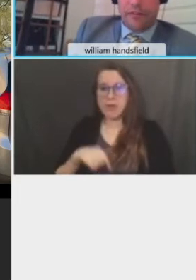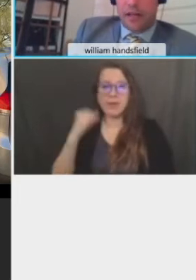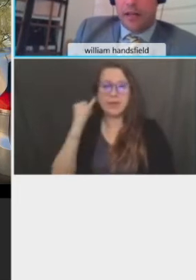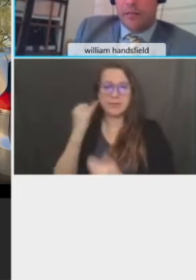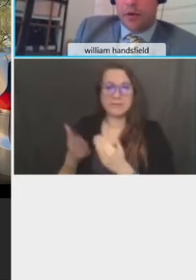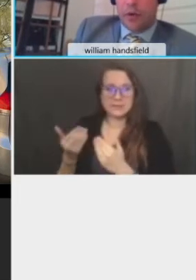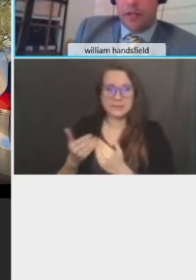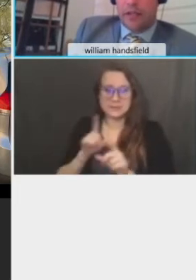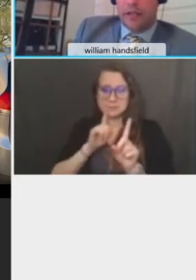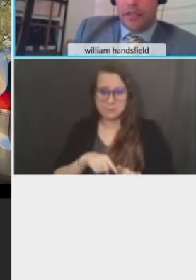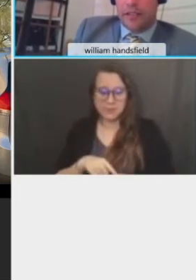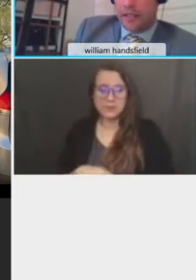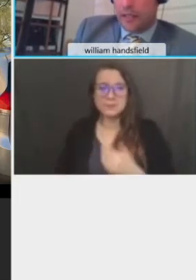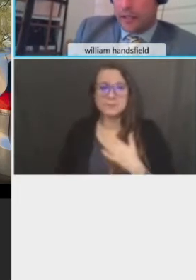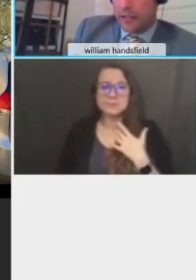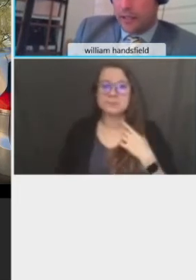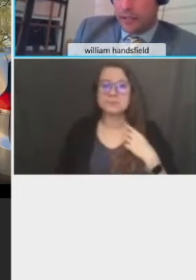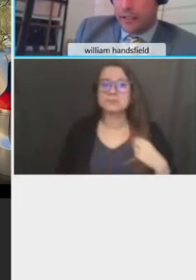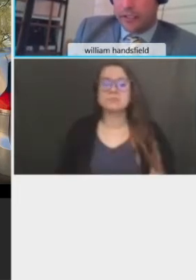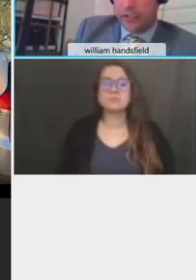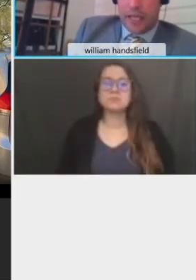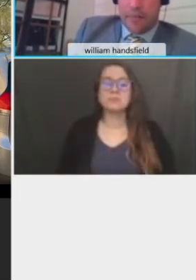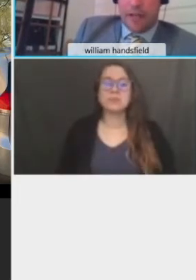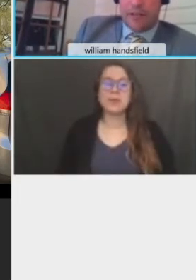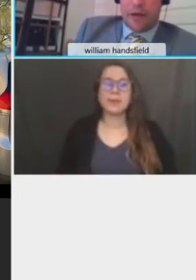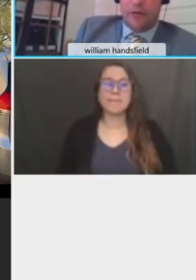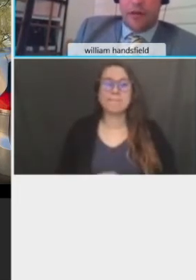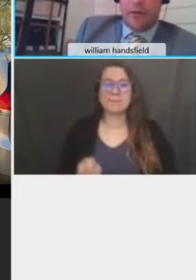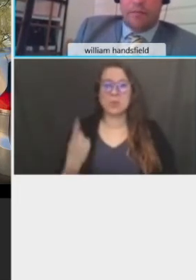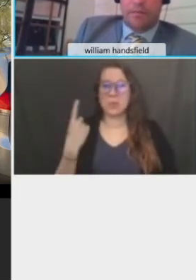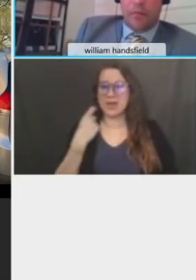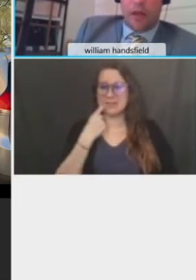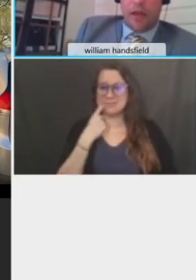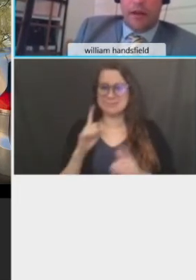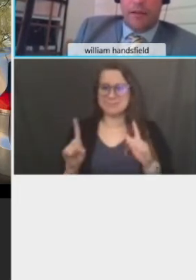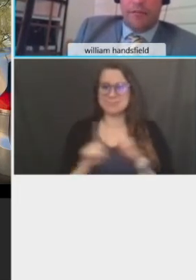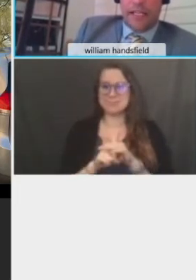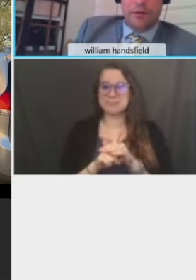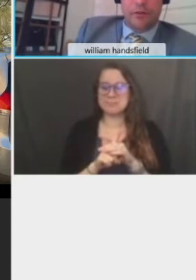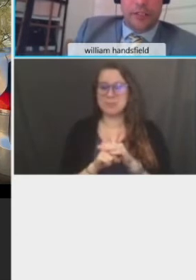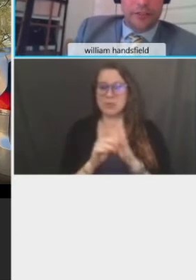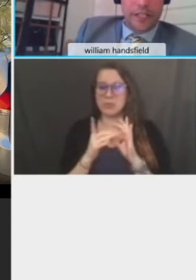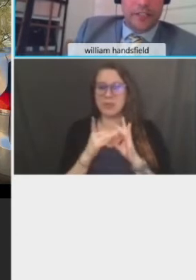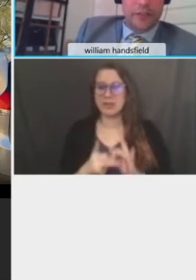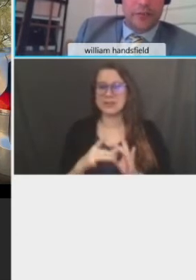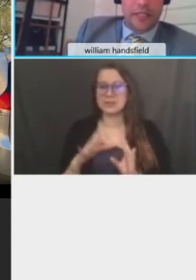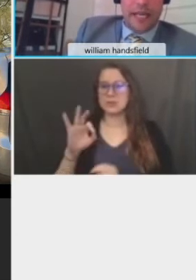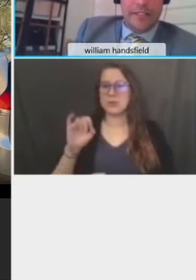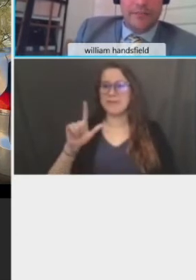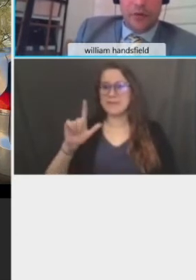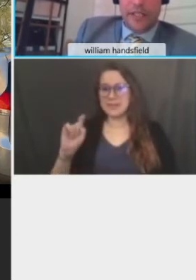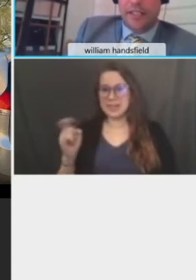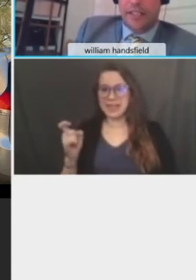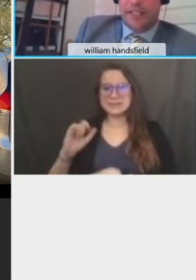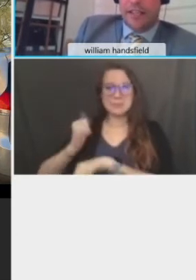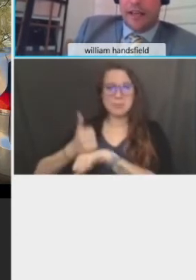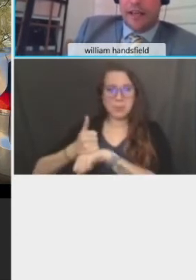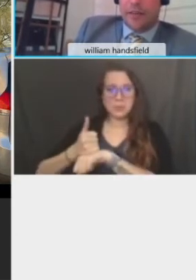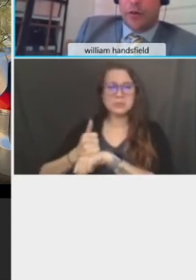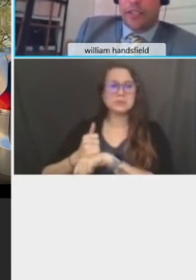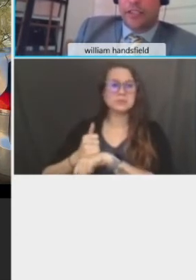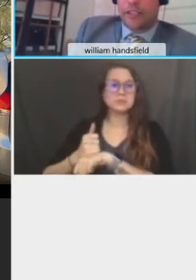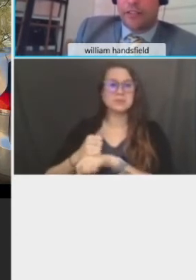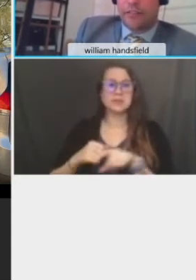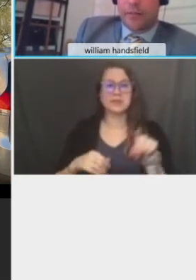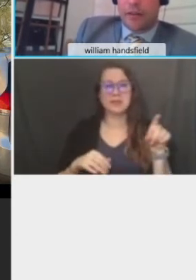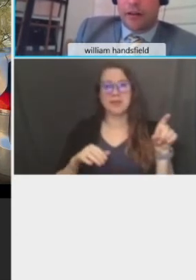through so far. But one that just came in is about flex posts, which I'll direct to Eliza Voigt.